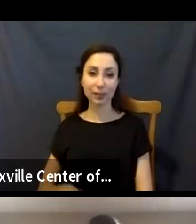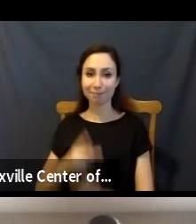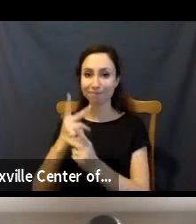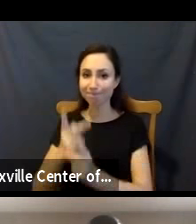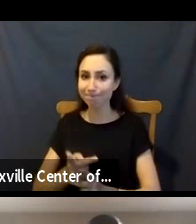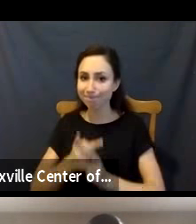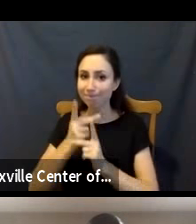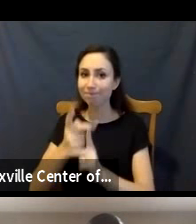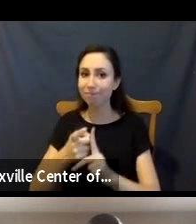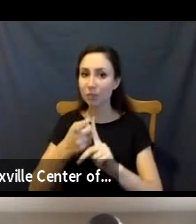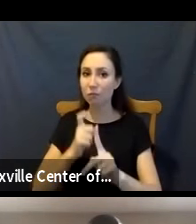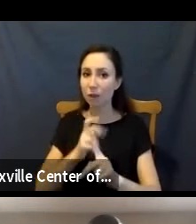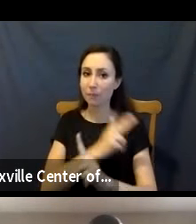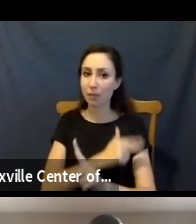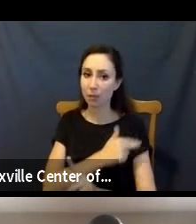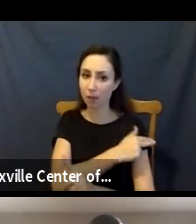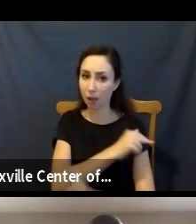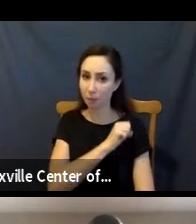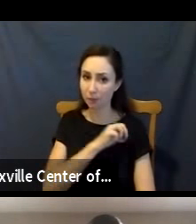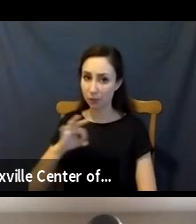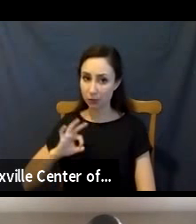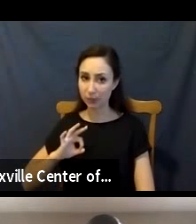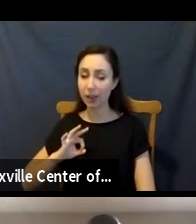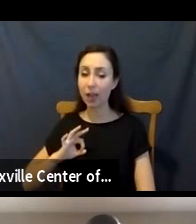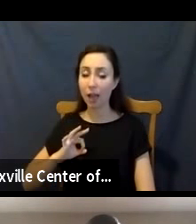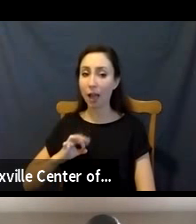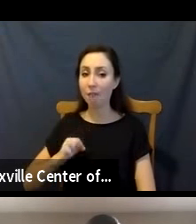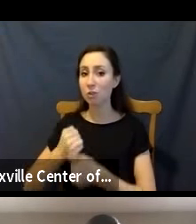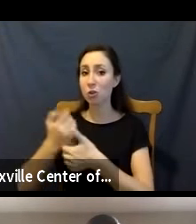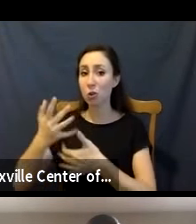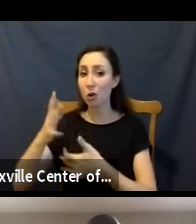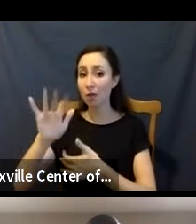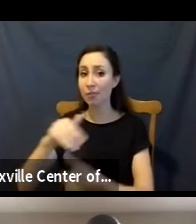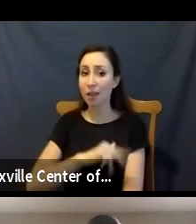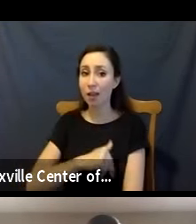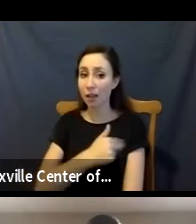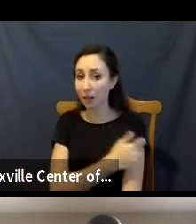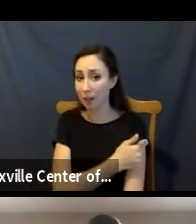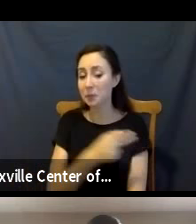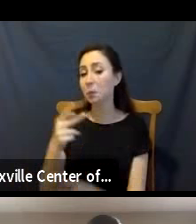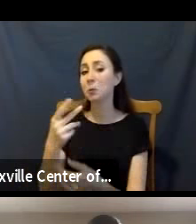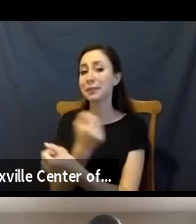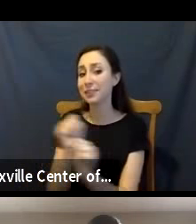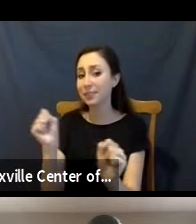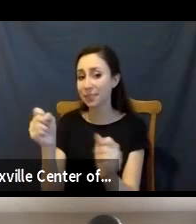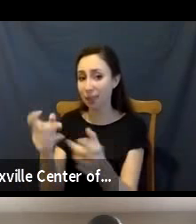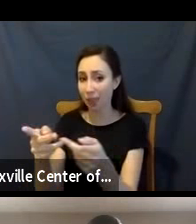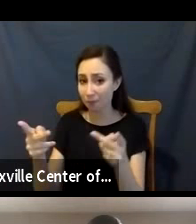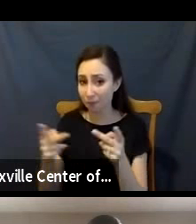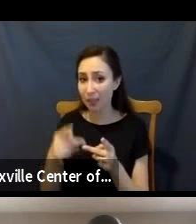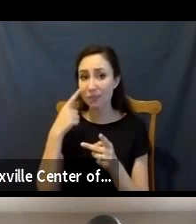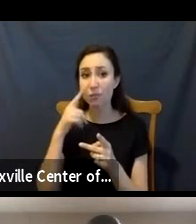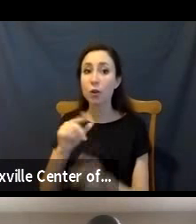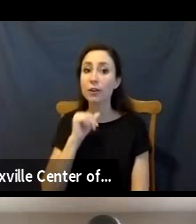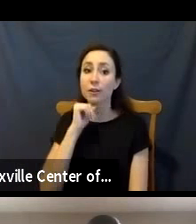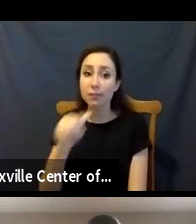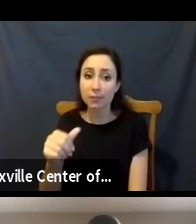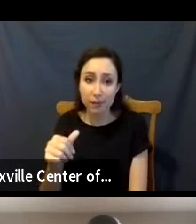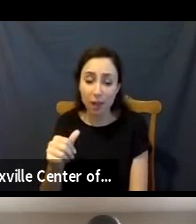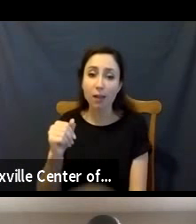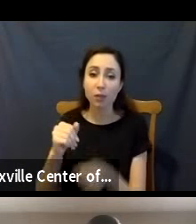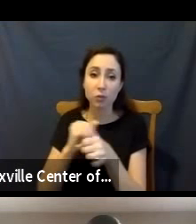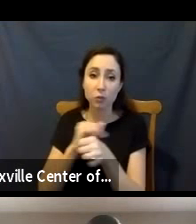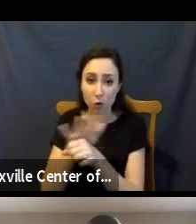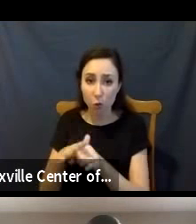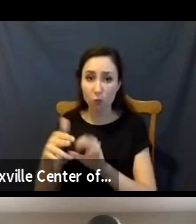hospital personnel make the hospital a safe environment for non-COVID diagnoses. I ran into this with a